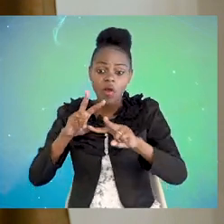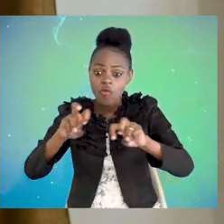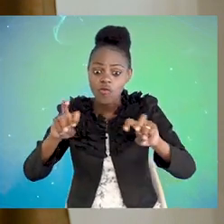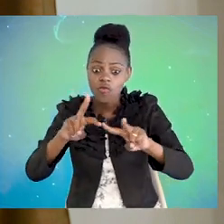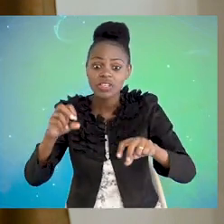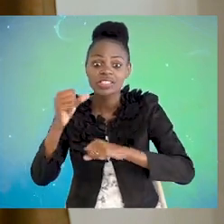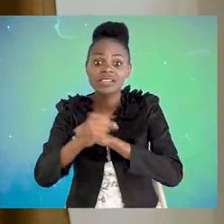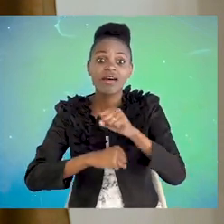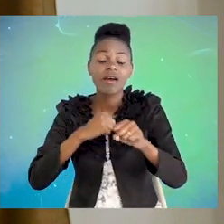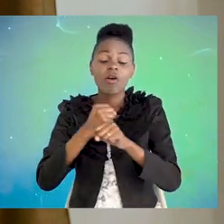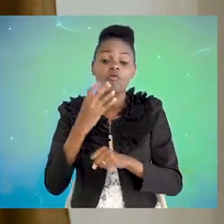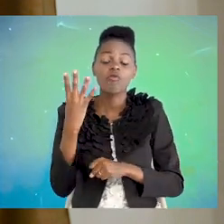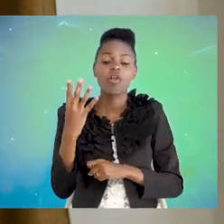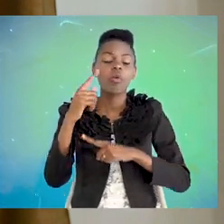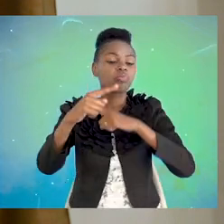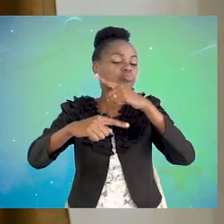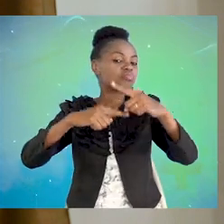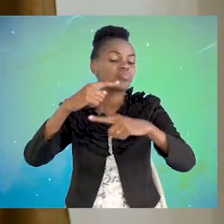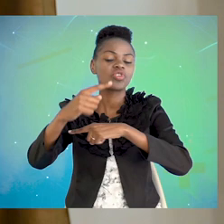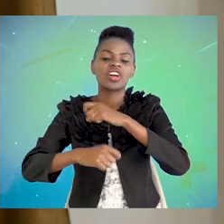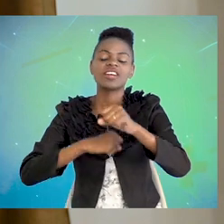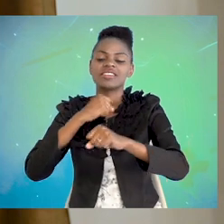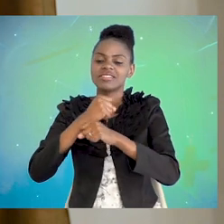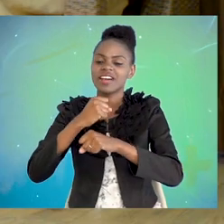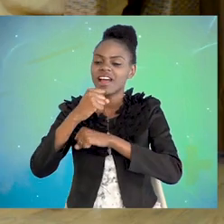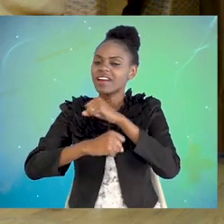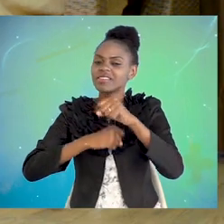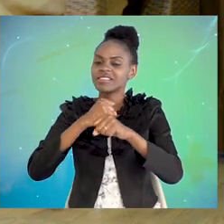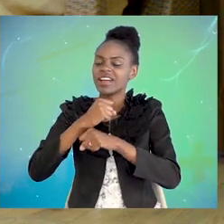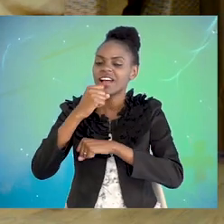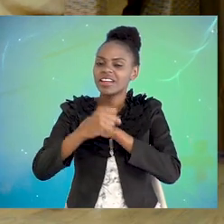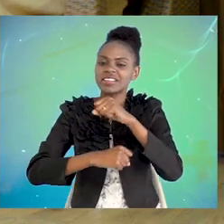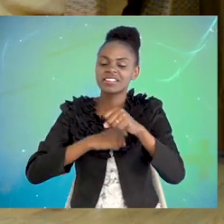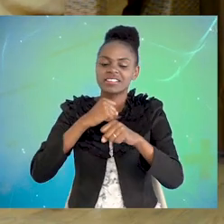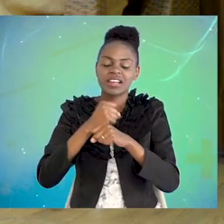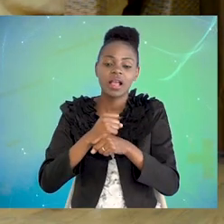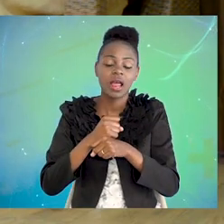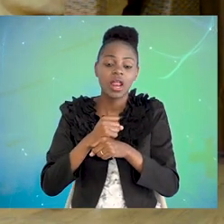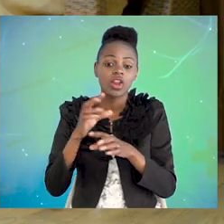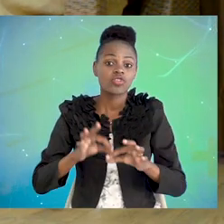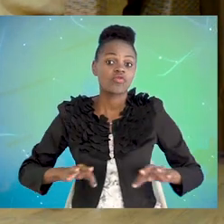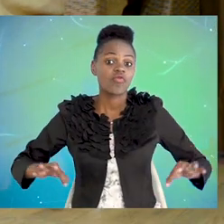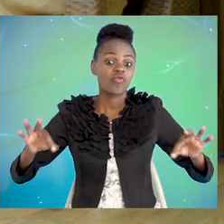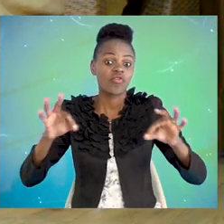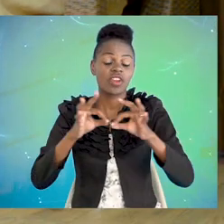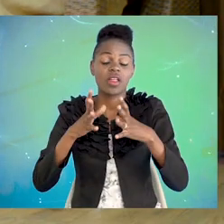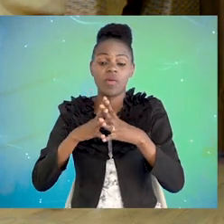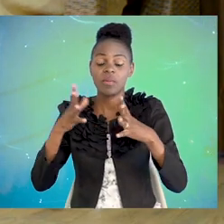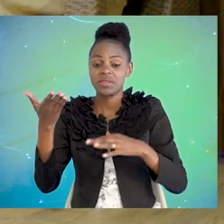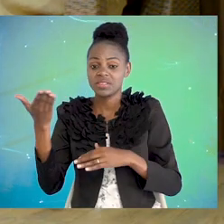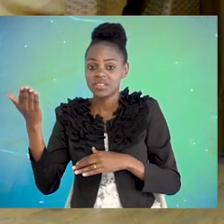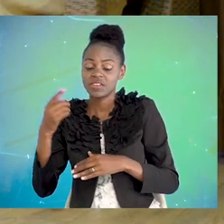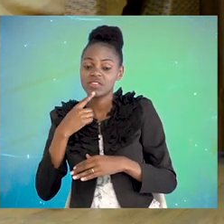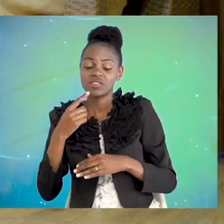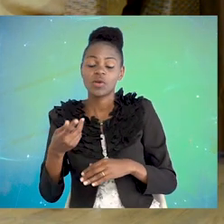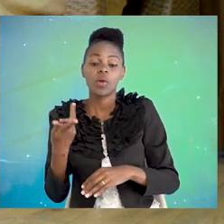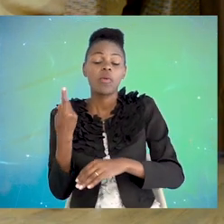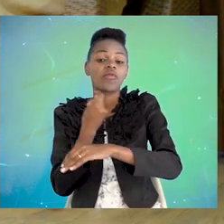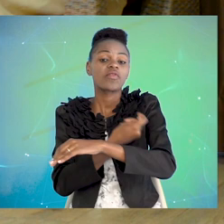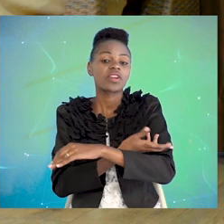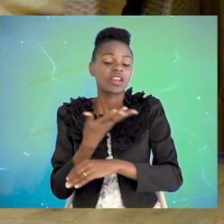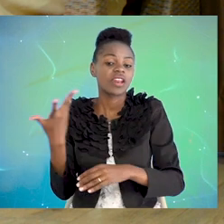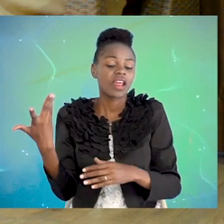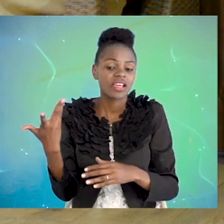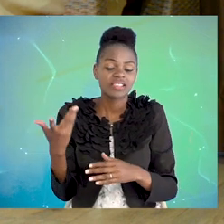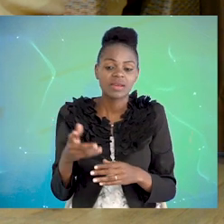it continues to work year after year after year. And then the very important thing is that some vaccines don't